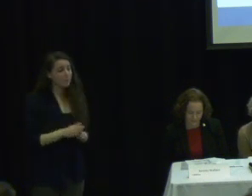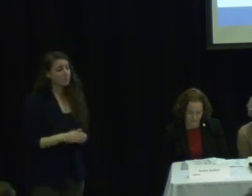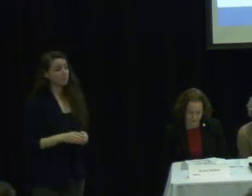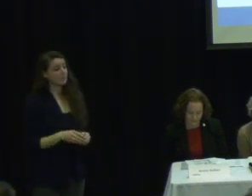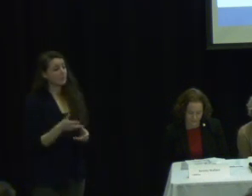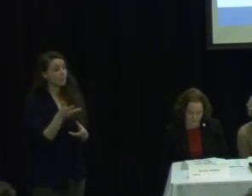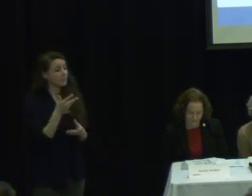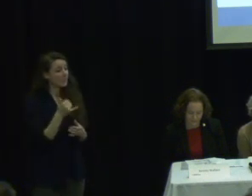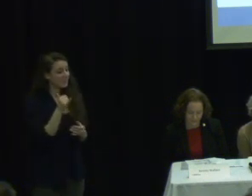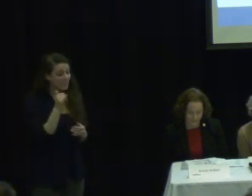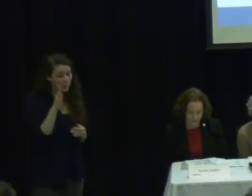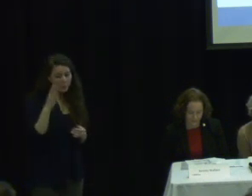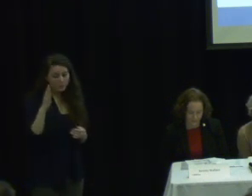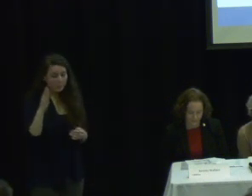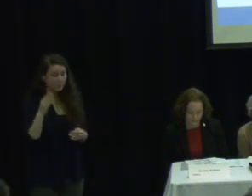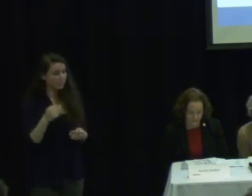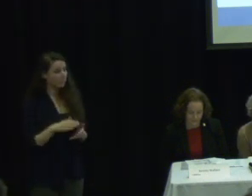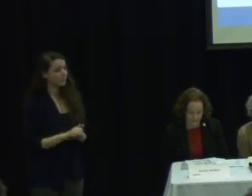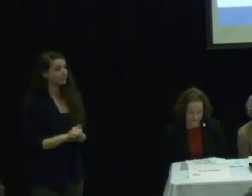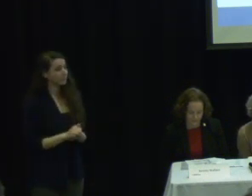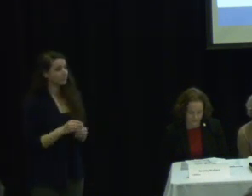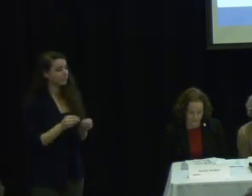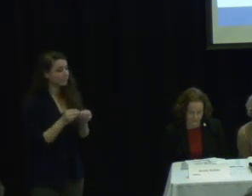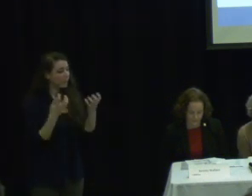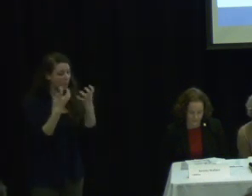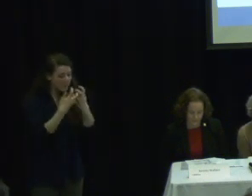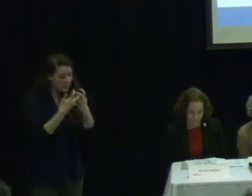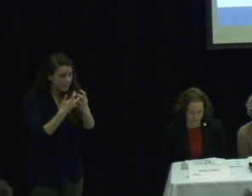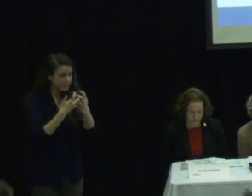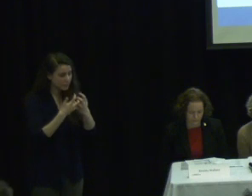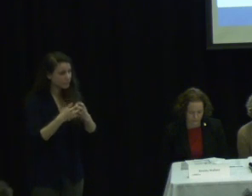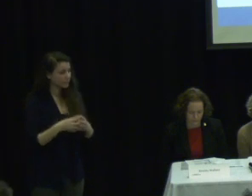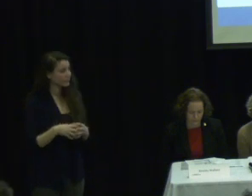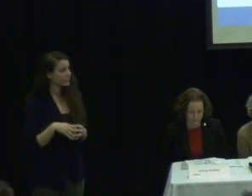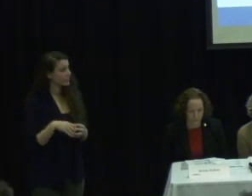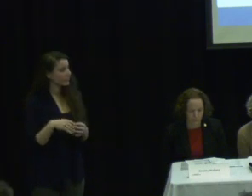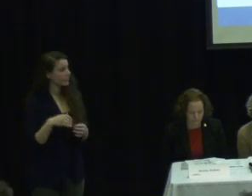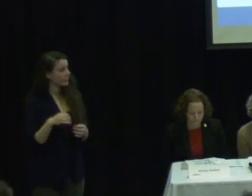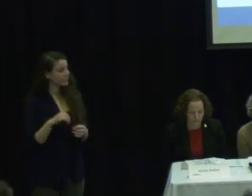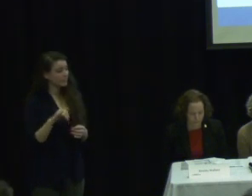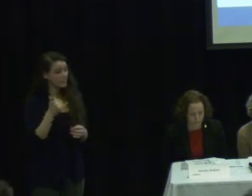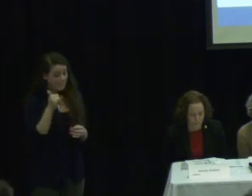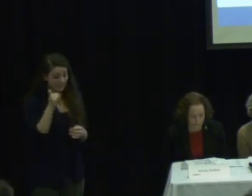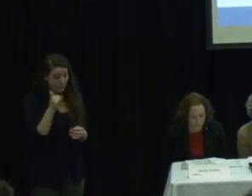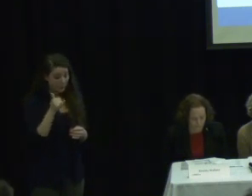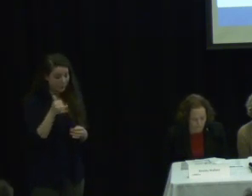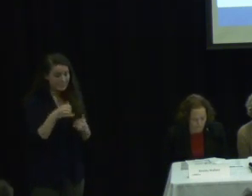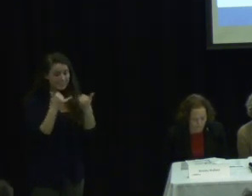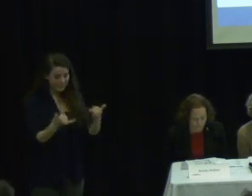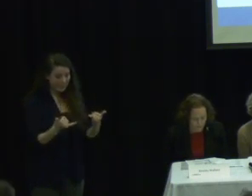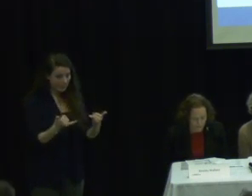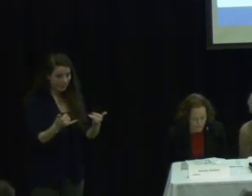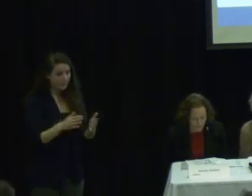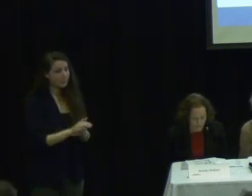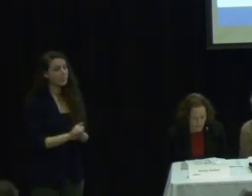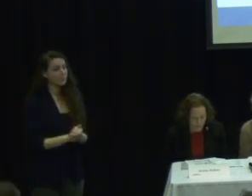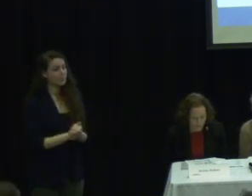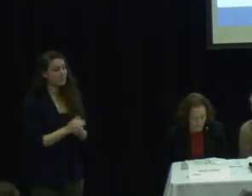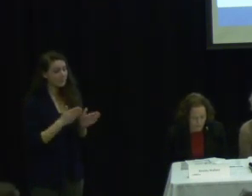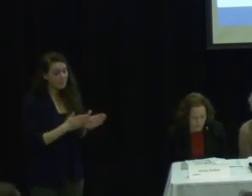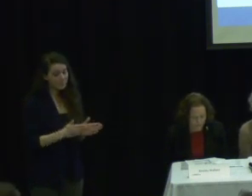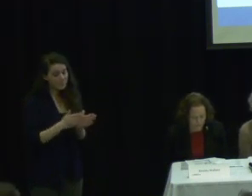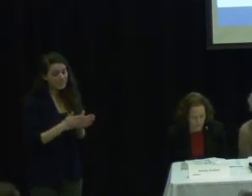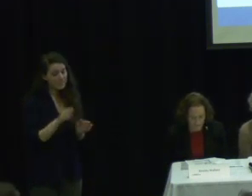blue is what we go to the trustees and say we believe we can attract, and the yellow is where we've landed. So in the years past, the good news is